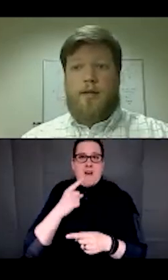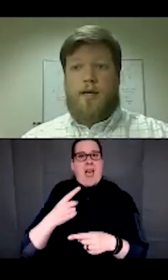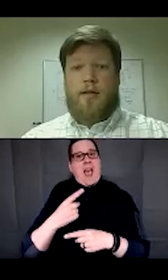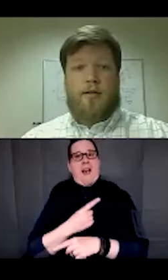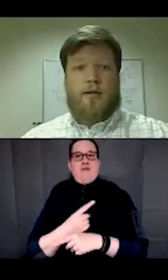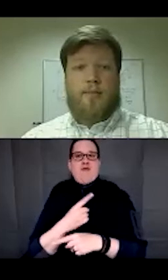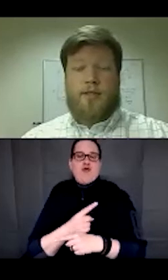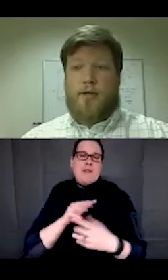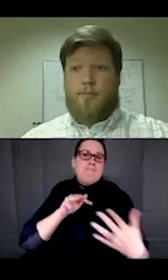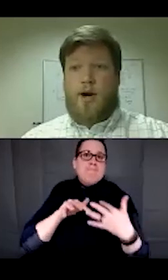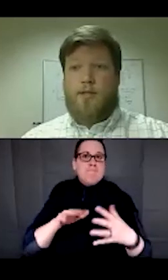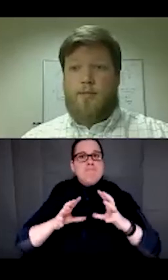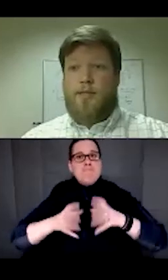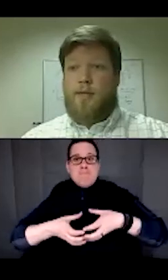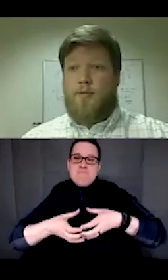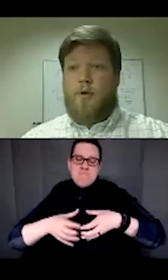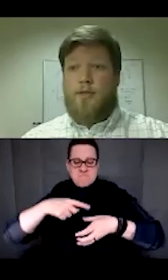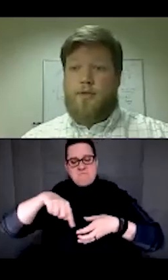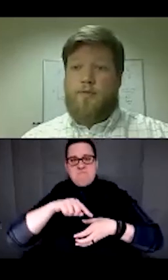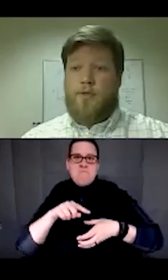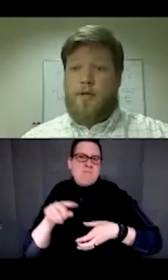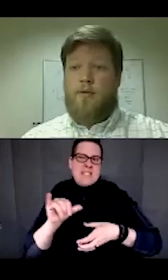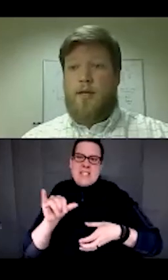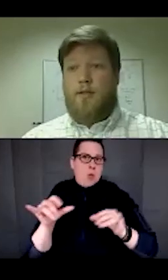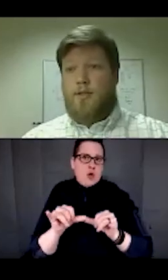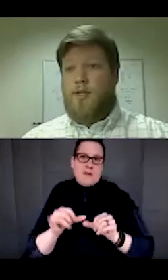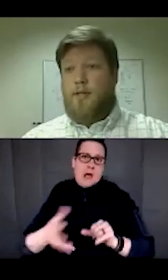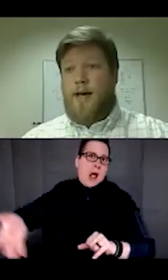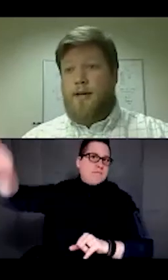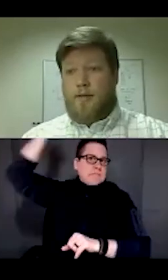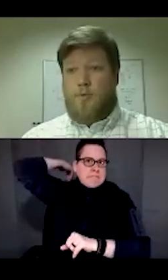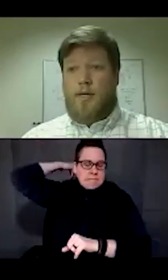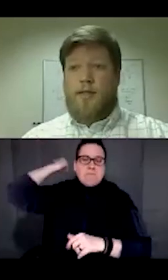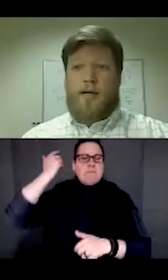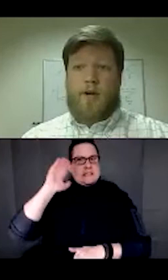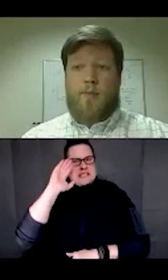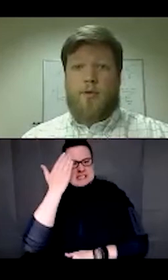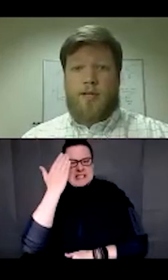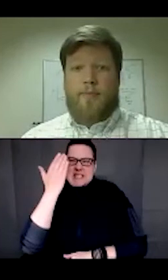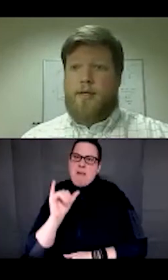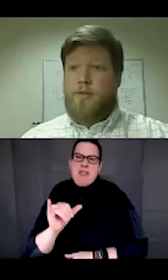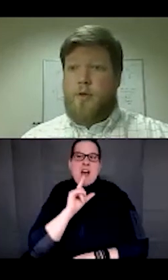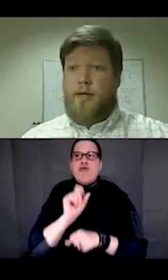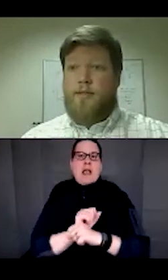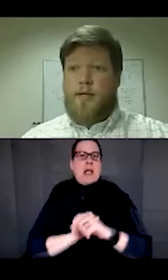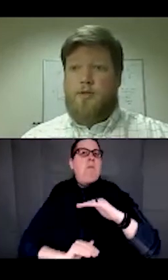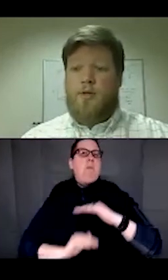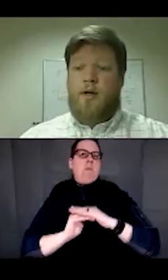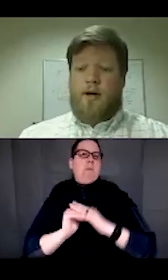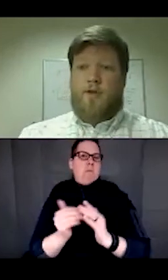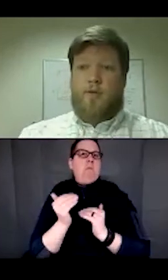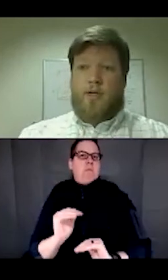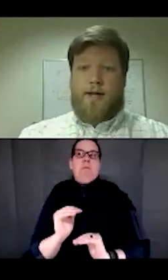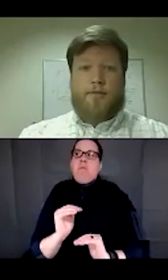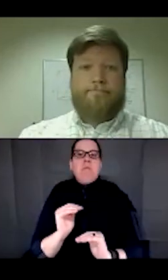unit in the military is approximately the same as it was hundreds of years ago, suggesting that this really is kind of an upper limit that constrains the nature